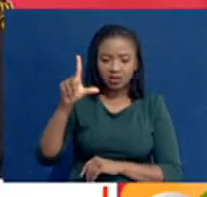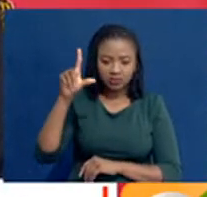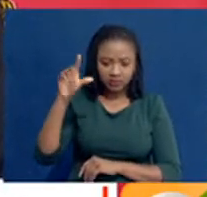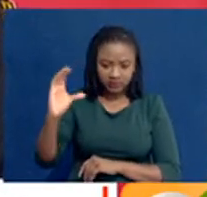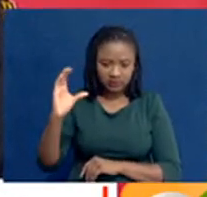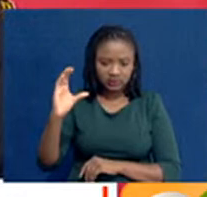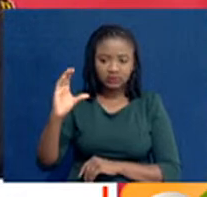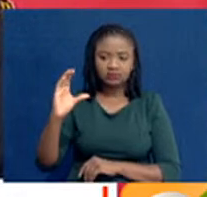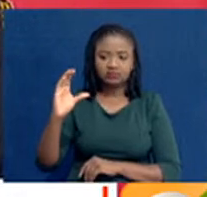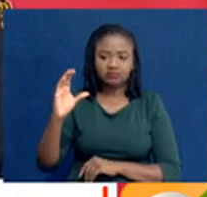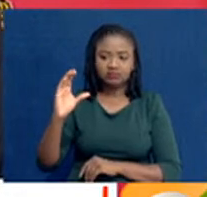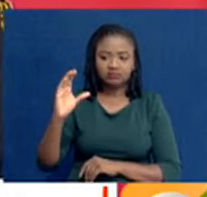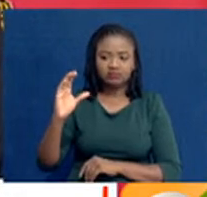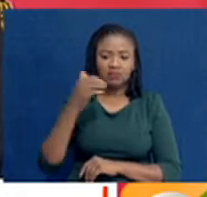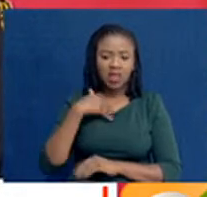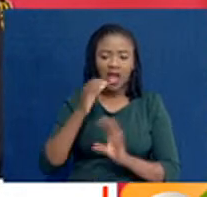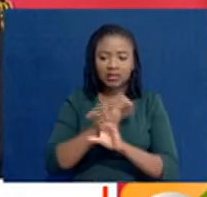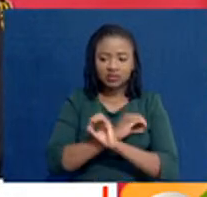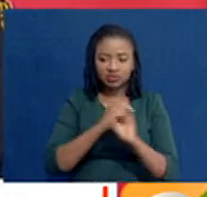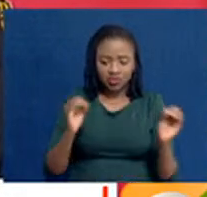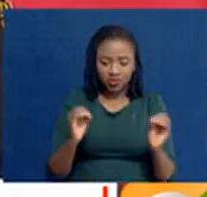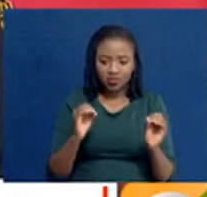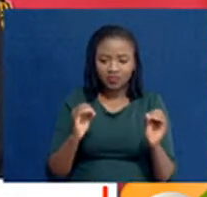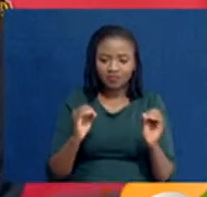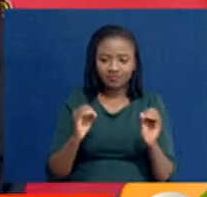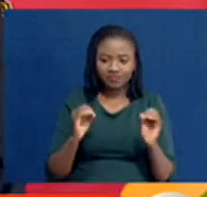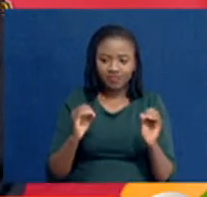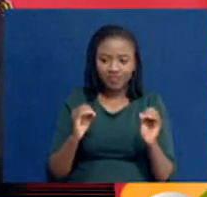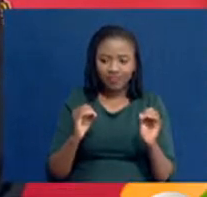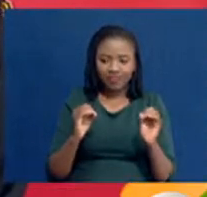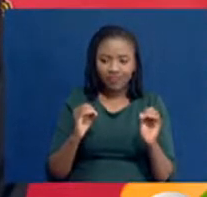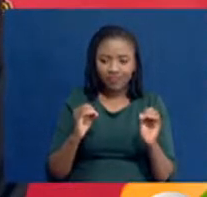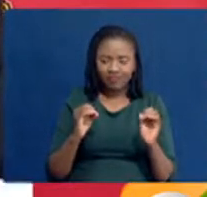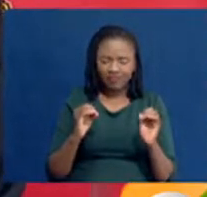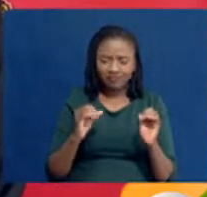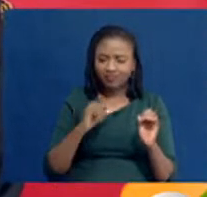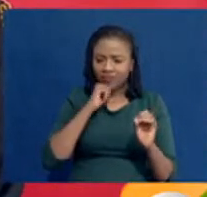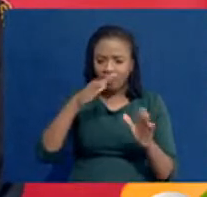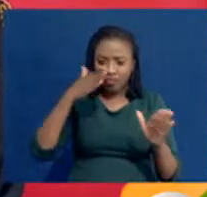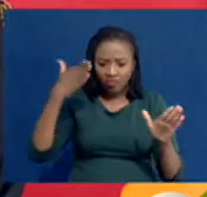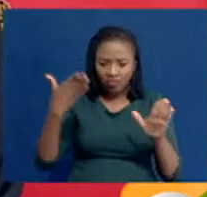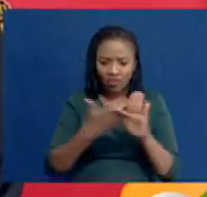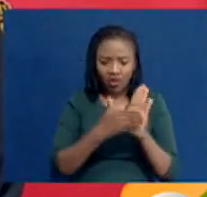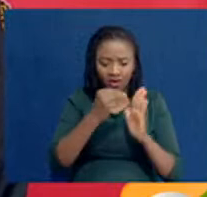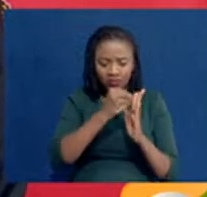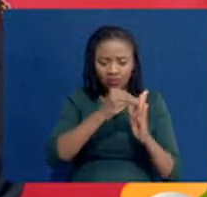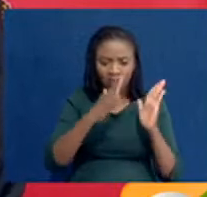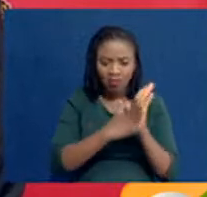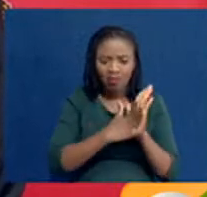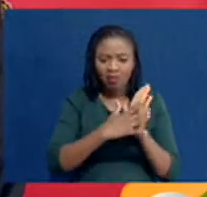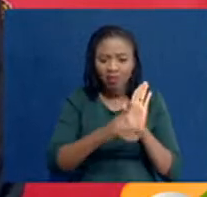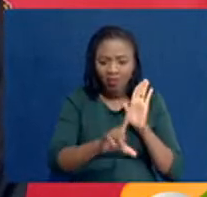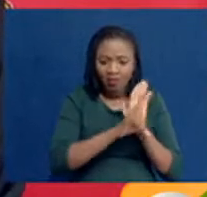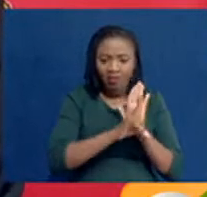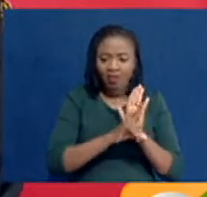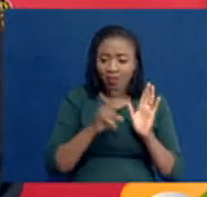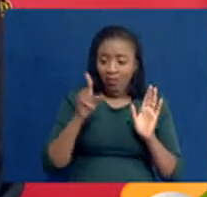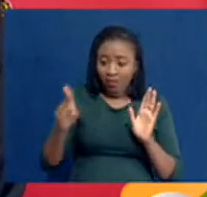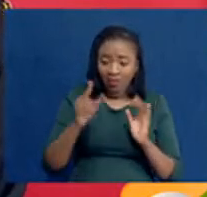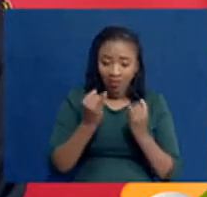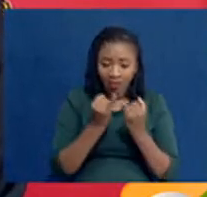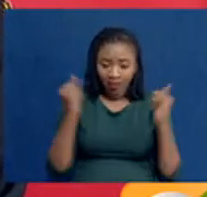has no legal entrenchment, is not entrenched in law as an independent